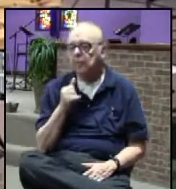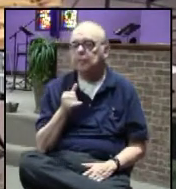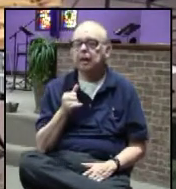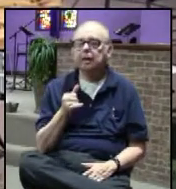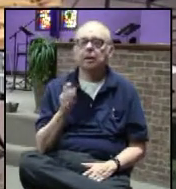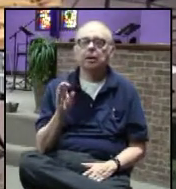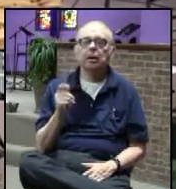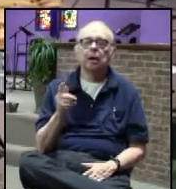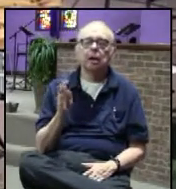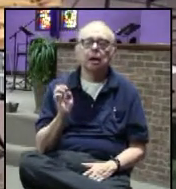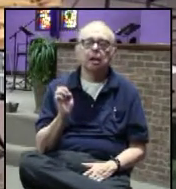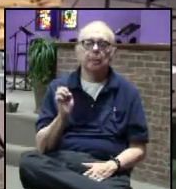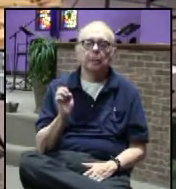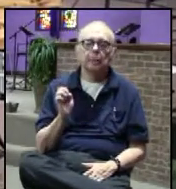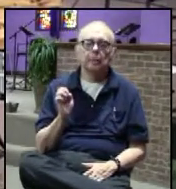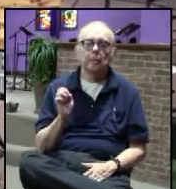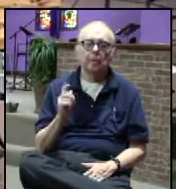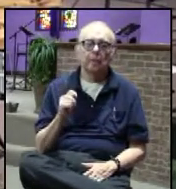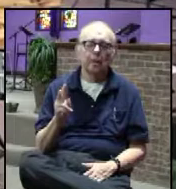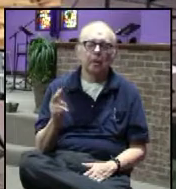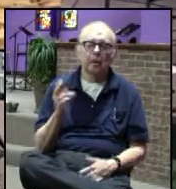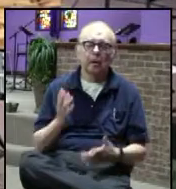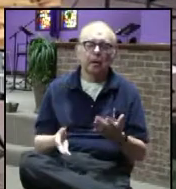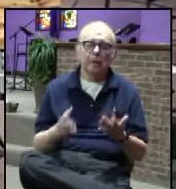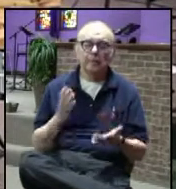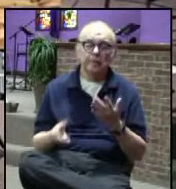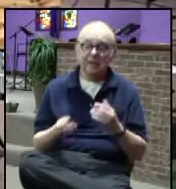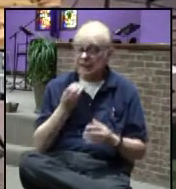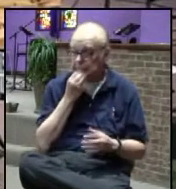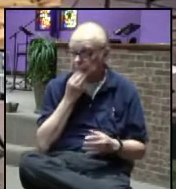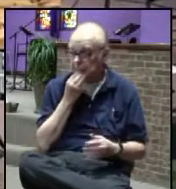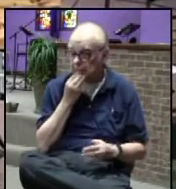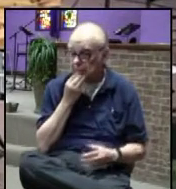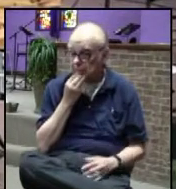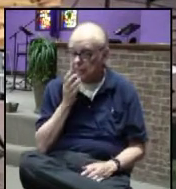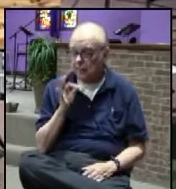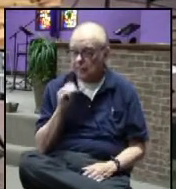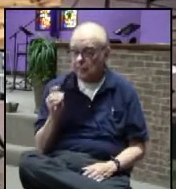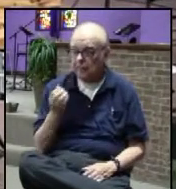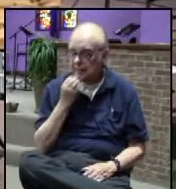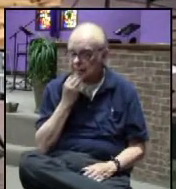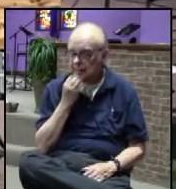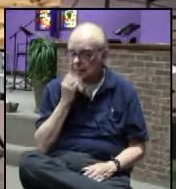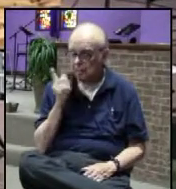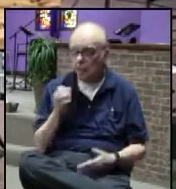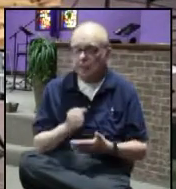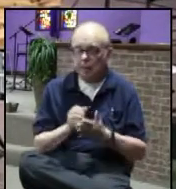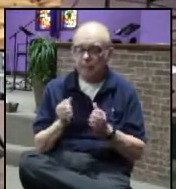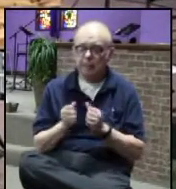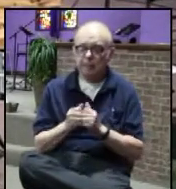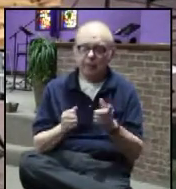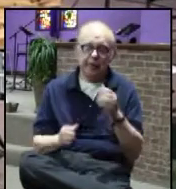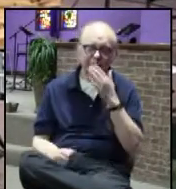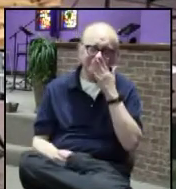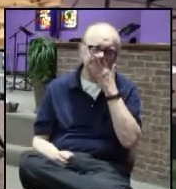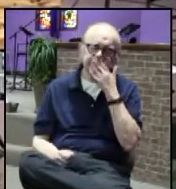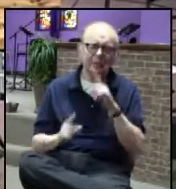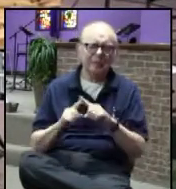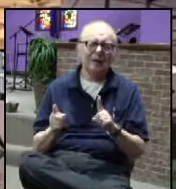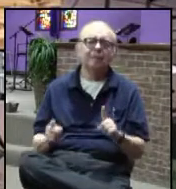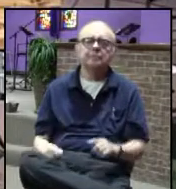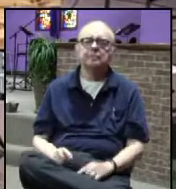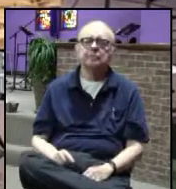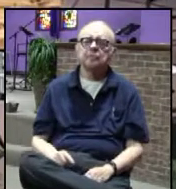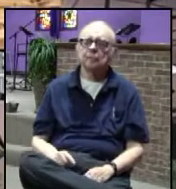TV. But you might need food to eat that we can help you with.